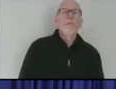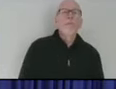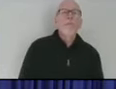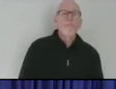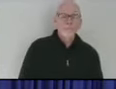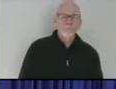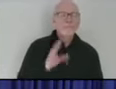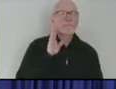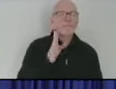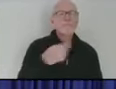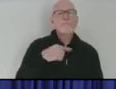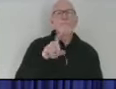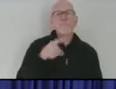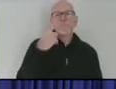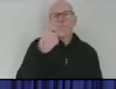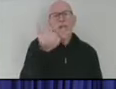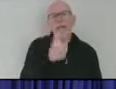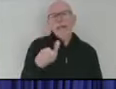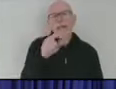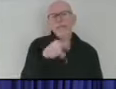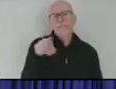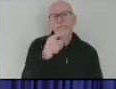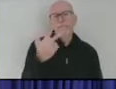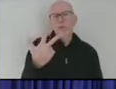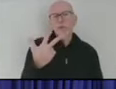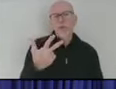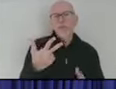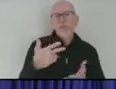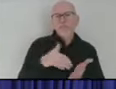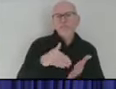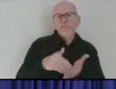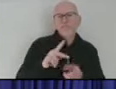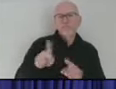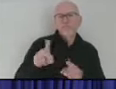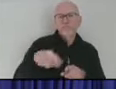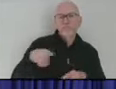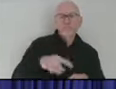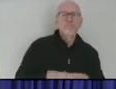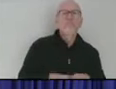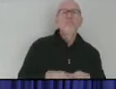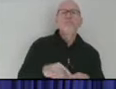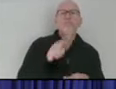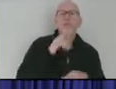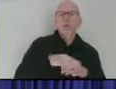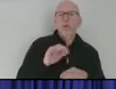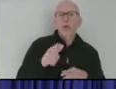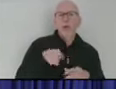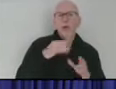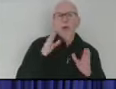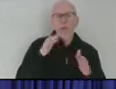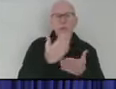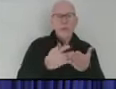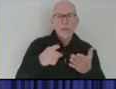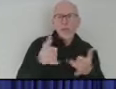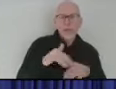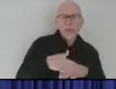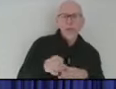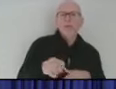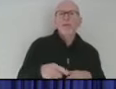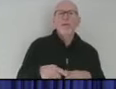Hi, my question is for any of the three healthcare professionals who are on the call. I hope some of them are still on. It's